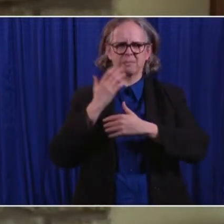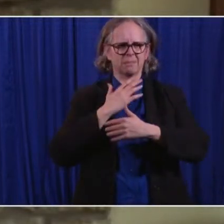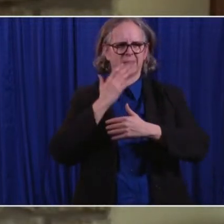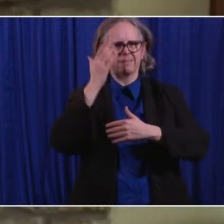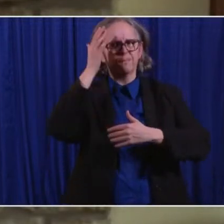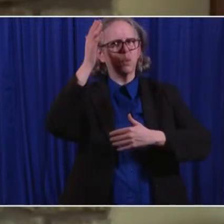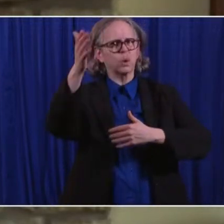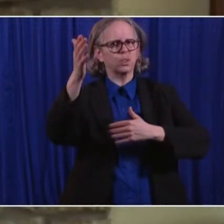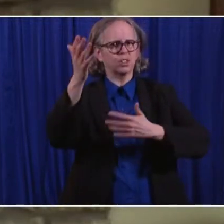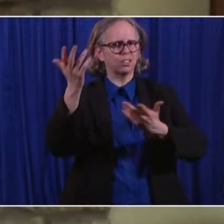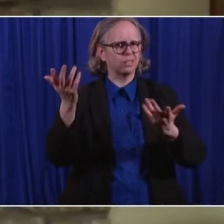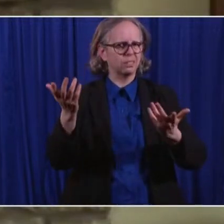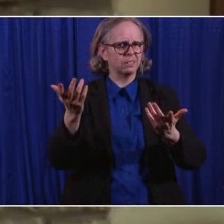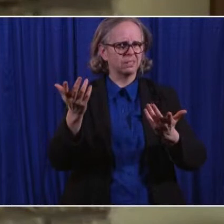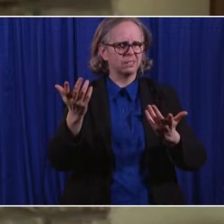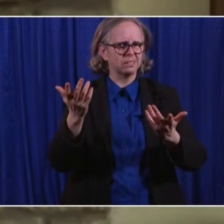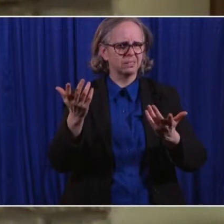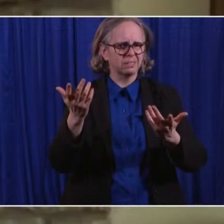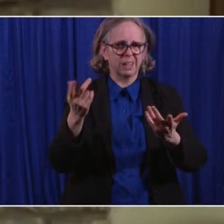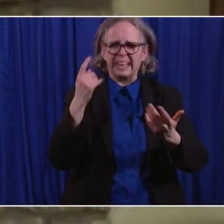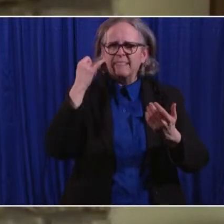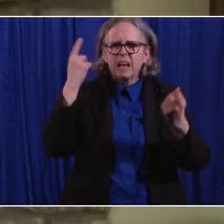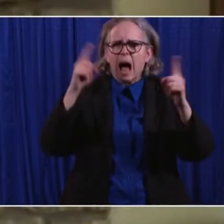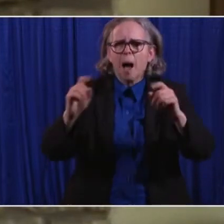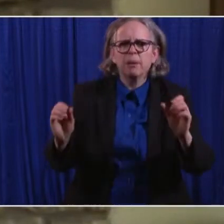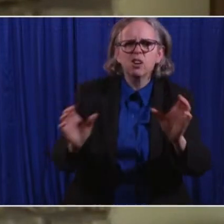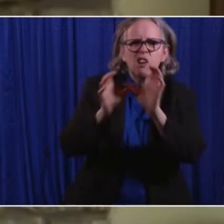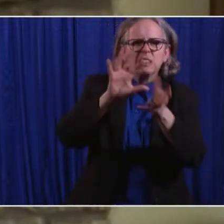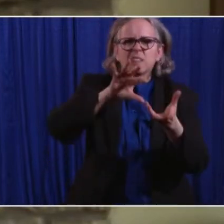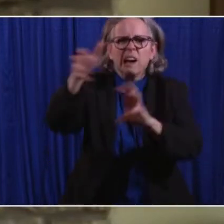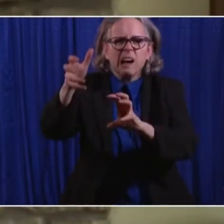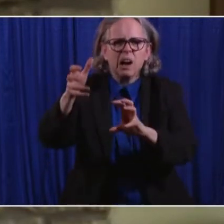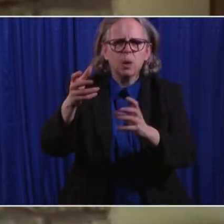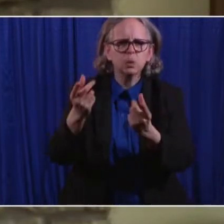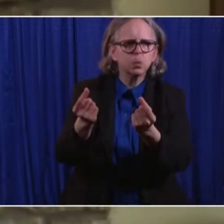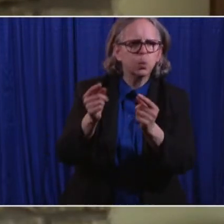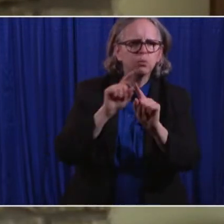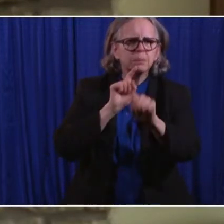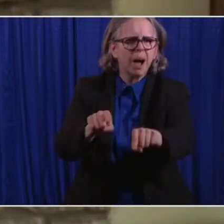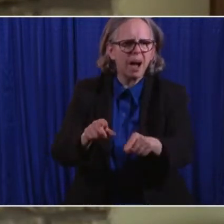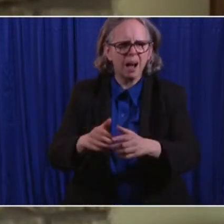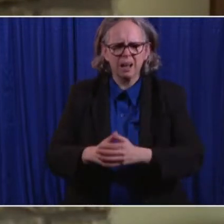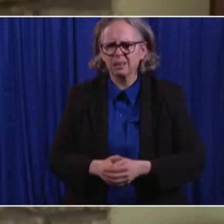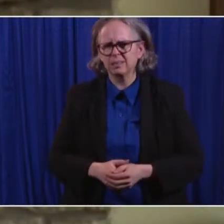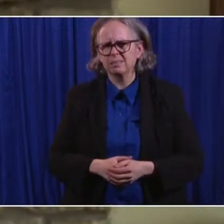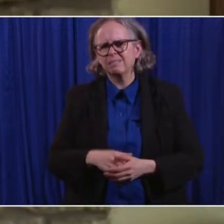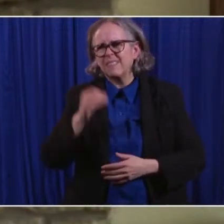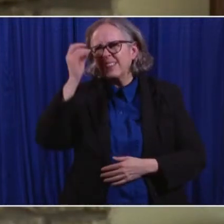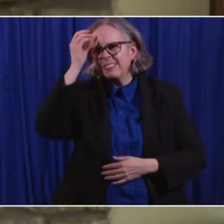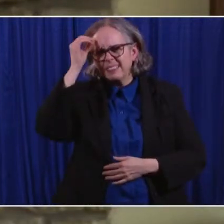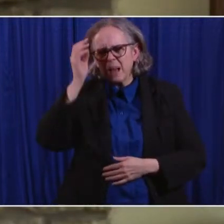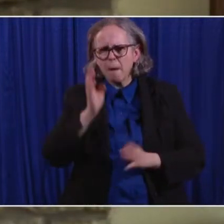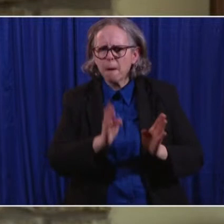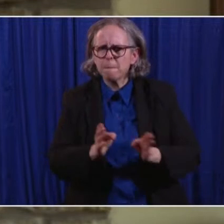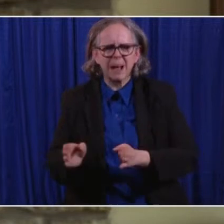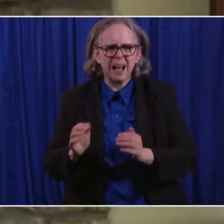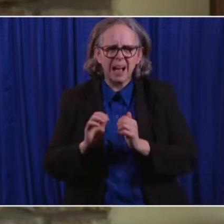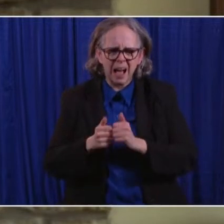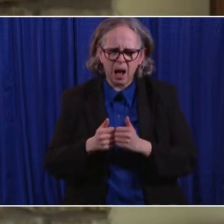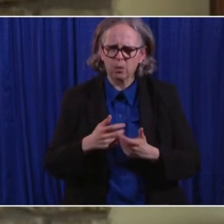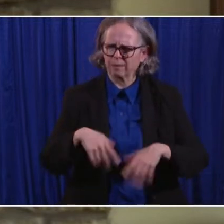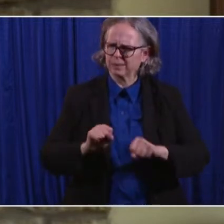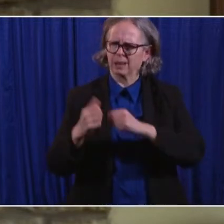today might be unimaginable, but tomorrow might be reality. And we have seen the